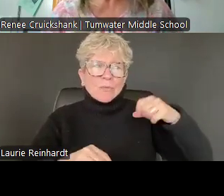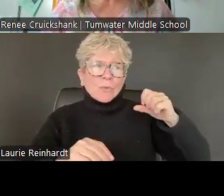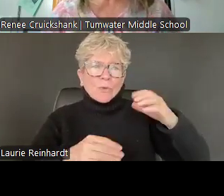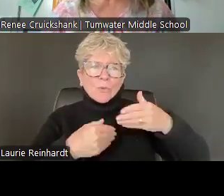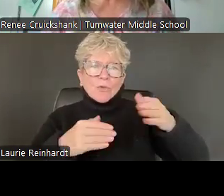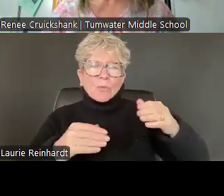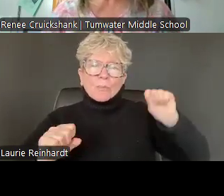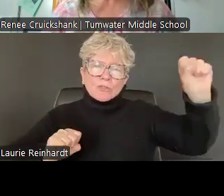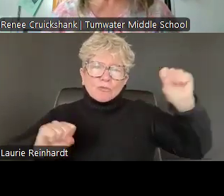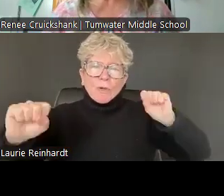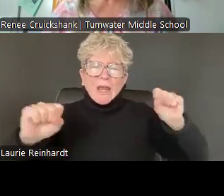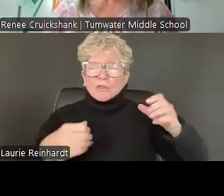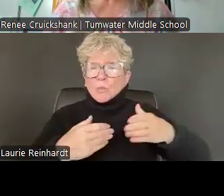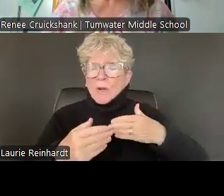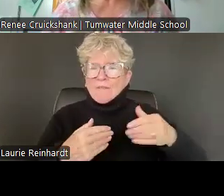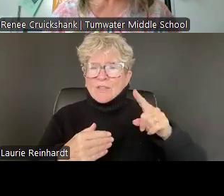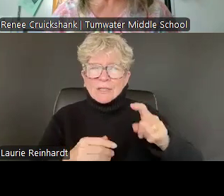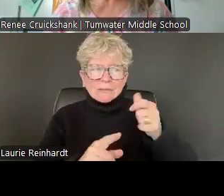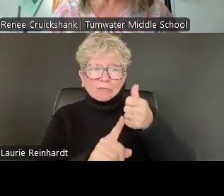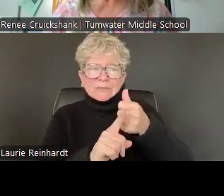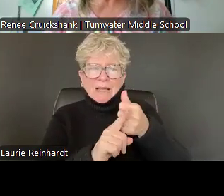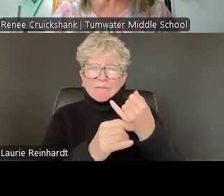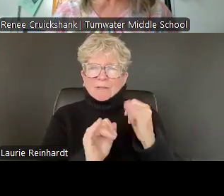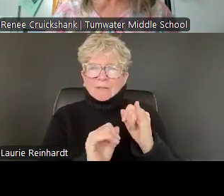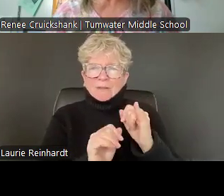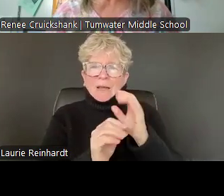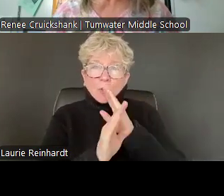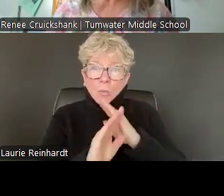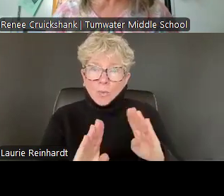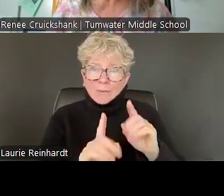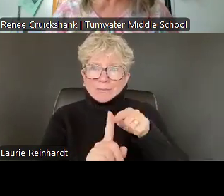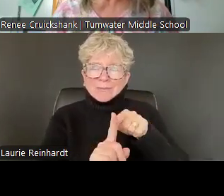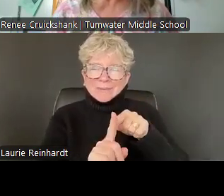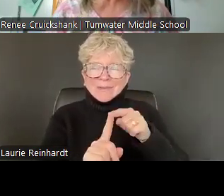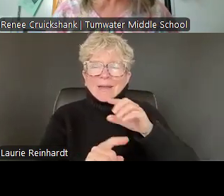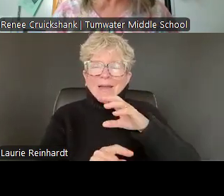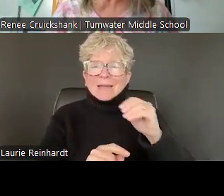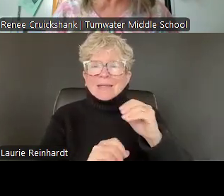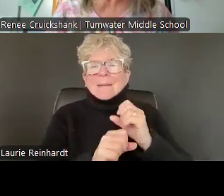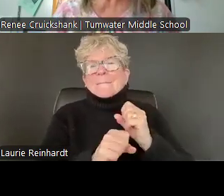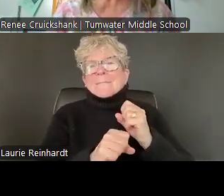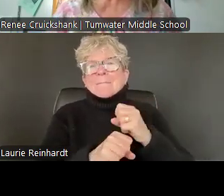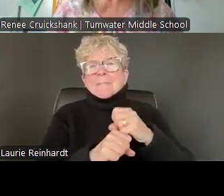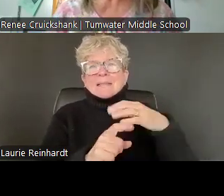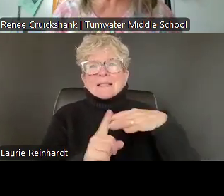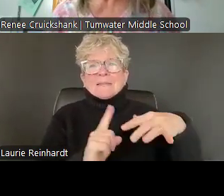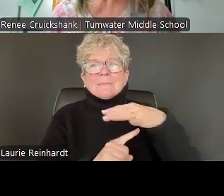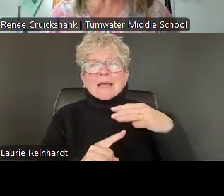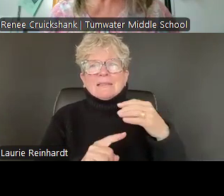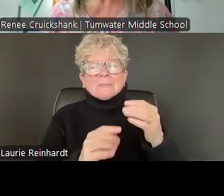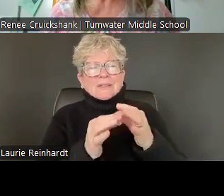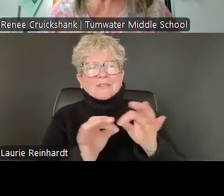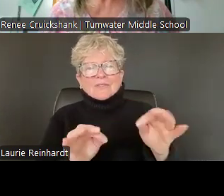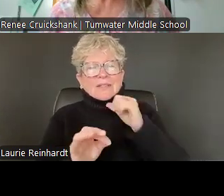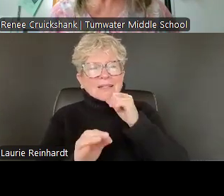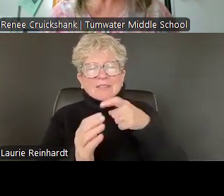need. So a lot of it is just creating a space that, again, doesn't cost anything. And